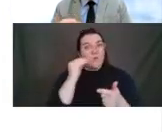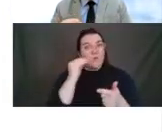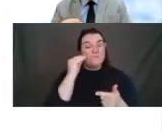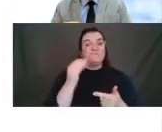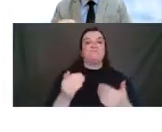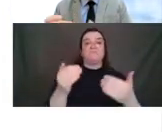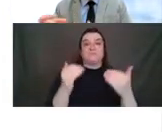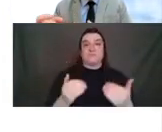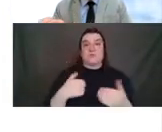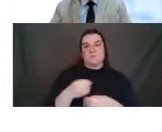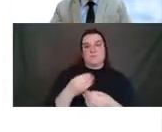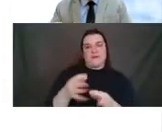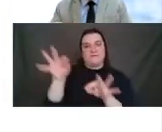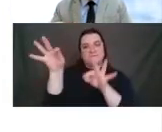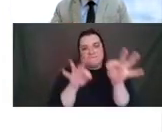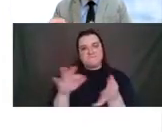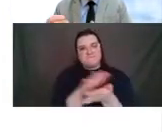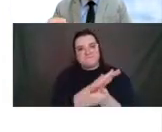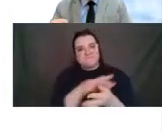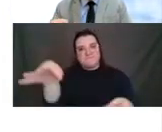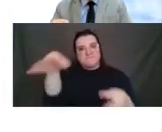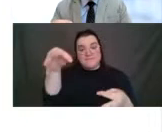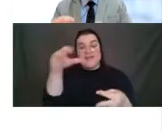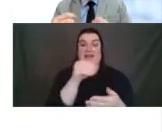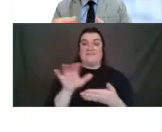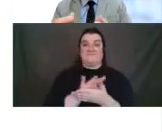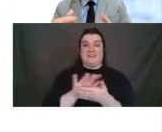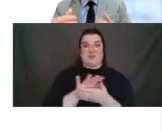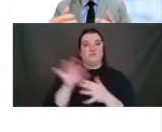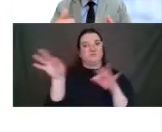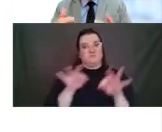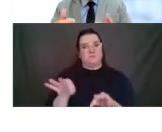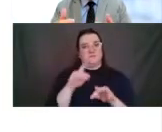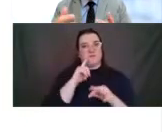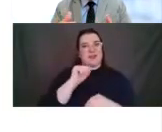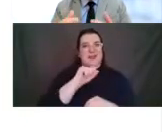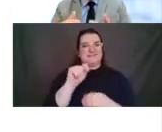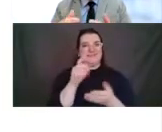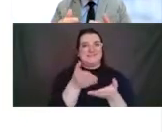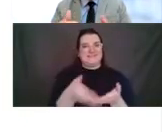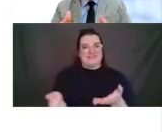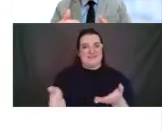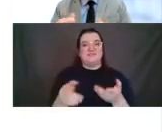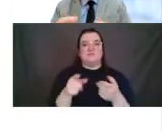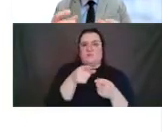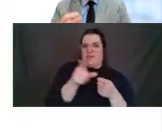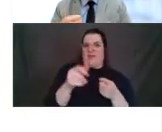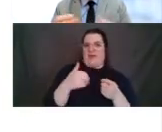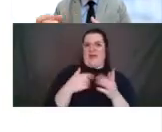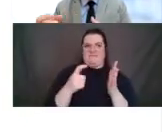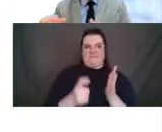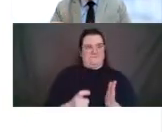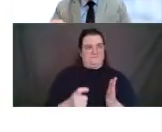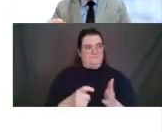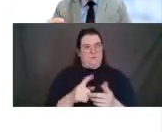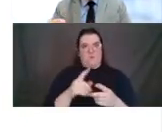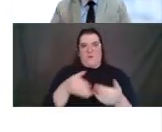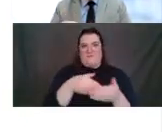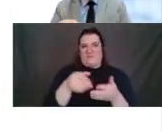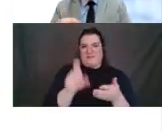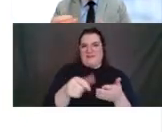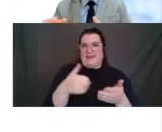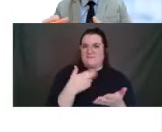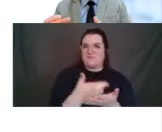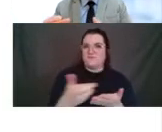written materials as well as video materials for those AT devices. So they had that as kind of an on-demand resource. And then we'd actually provide them with a tablet